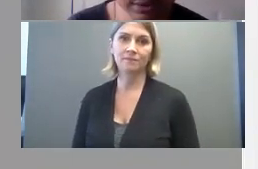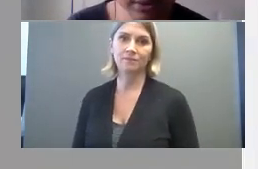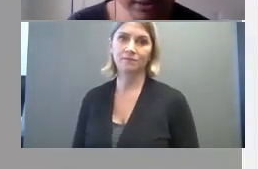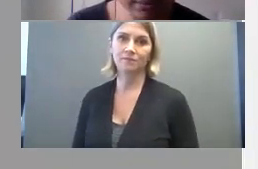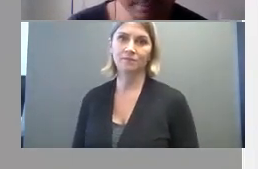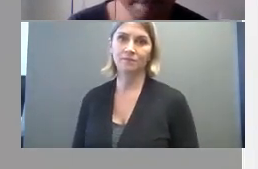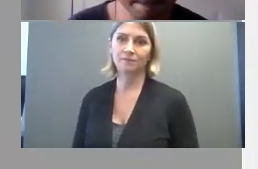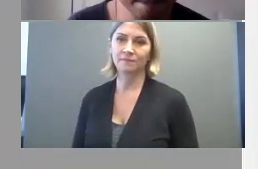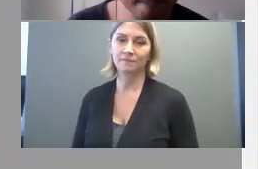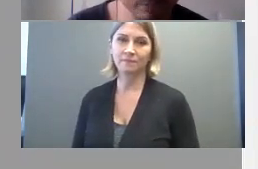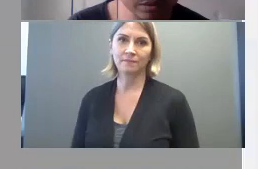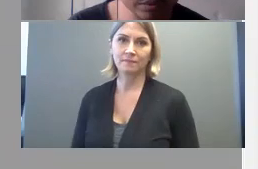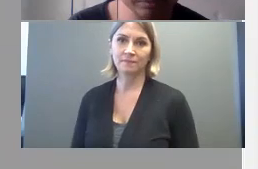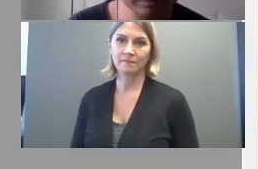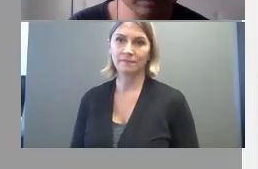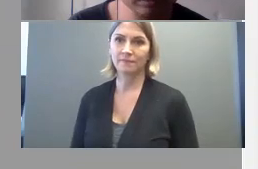Let's see.